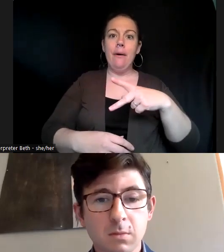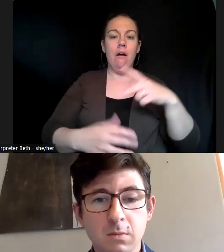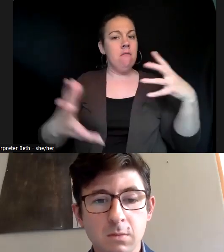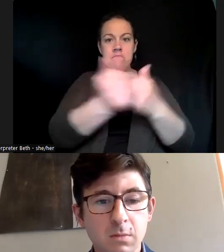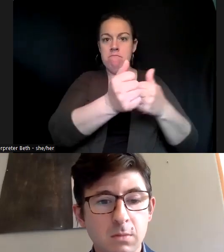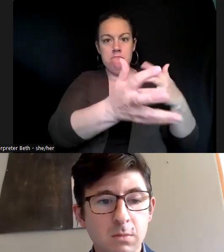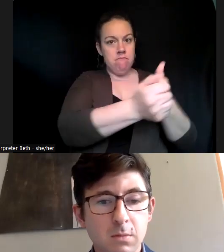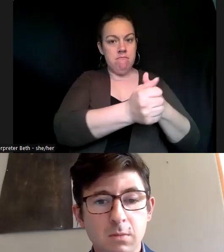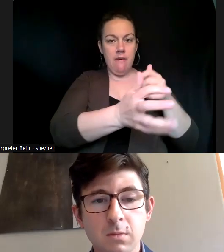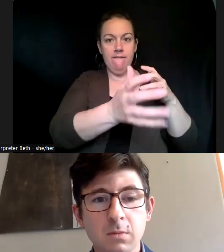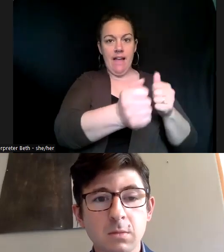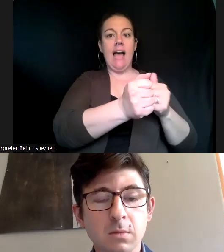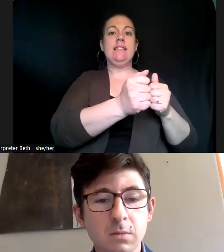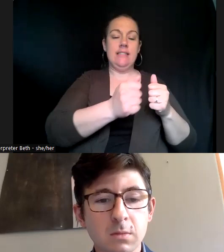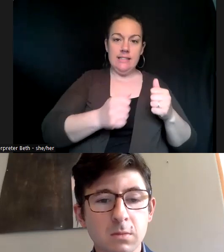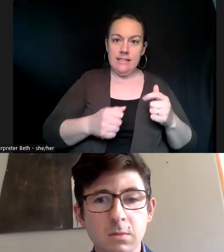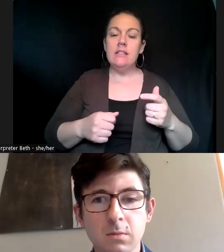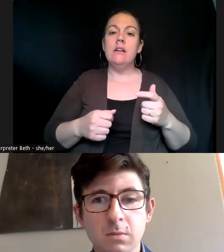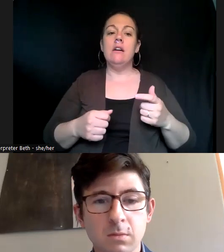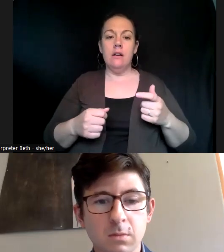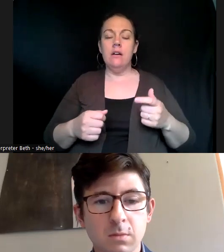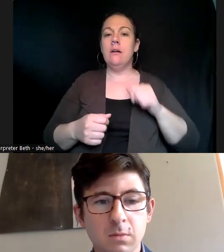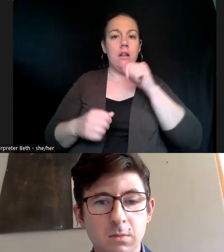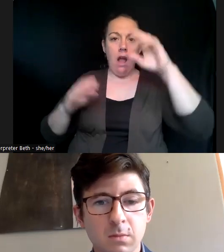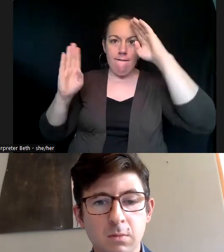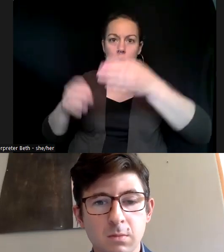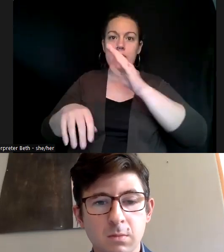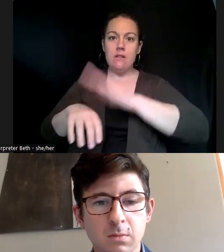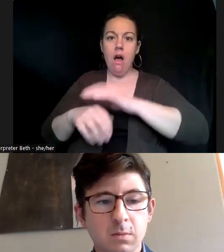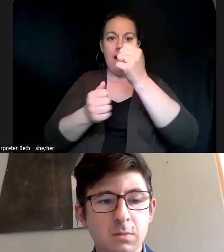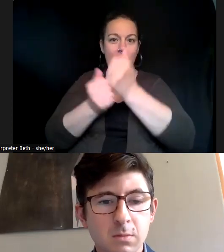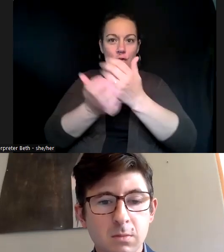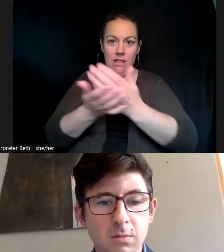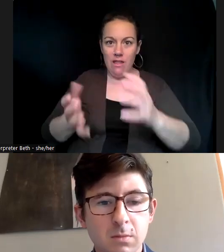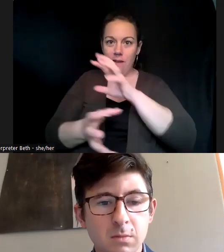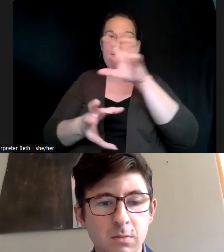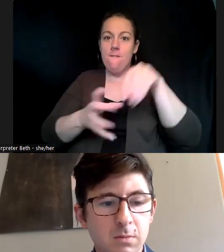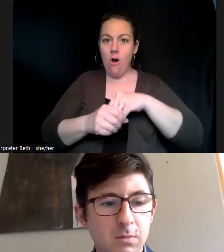of the ESSER, the investment, and returning back to the classroom.